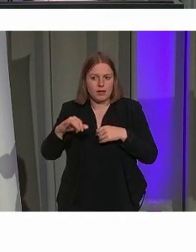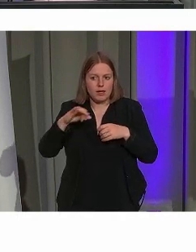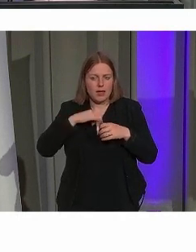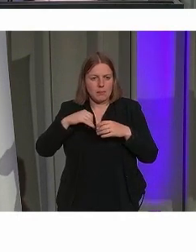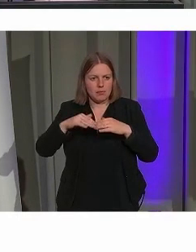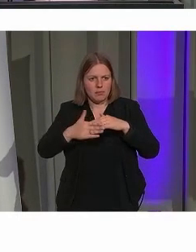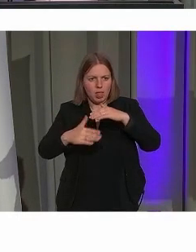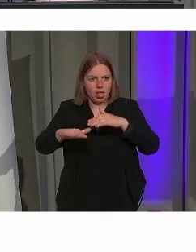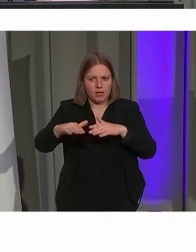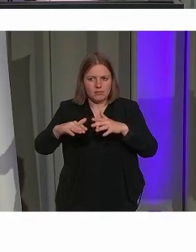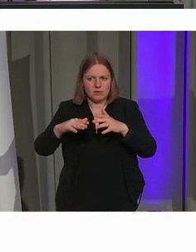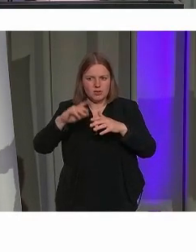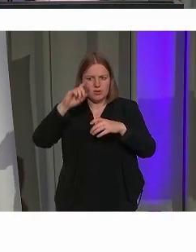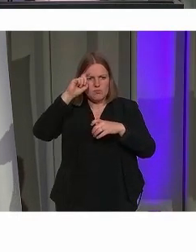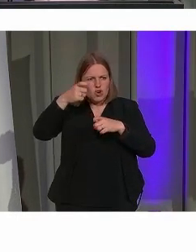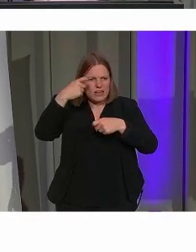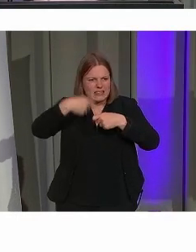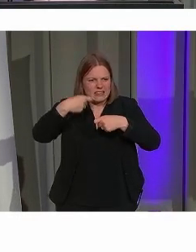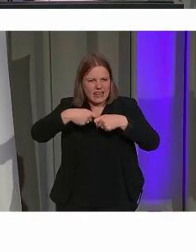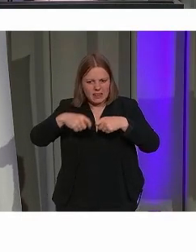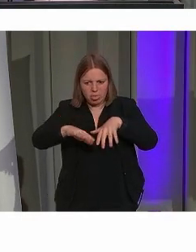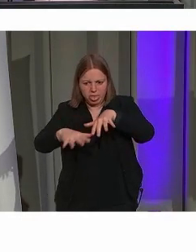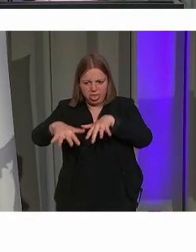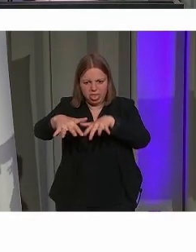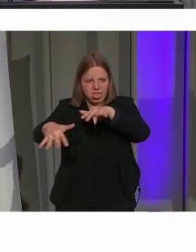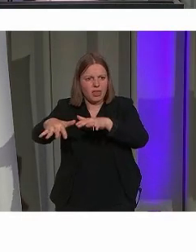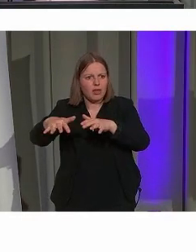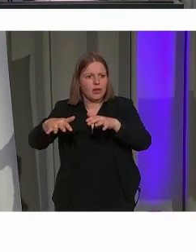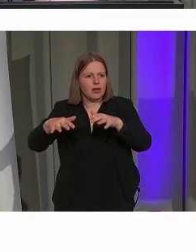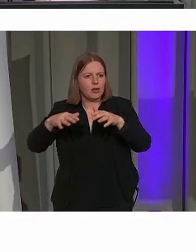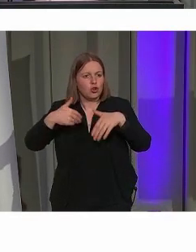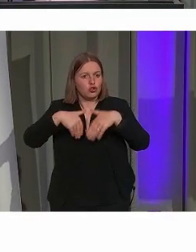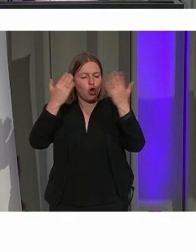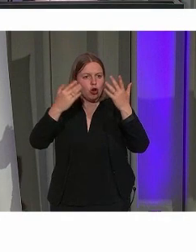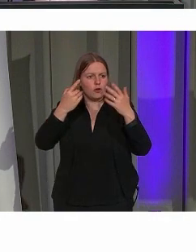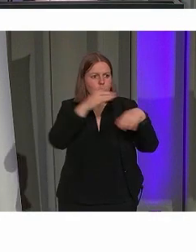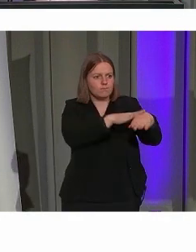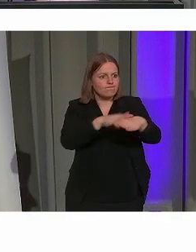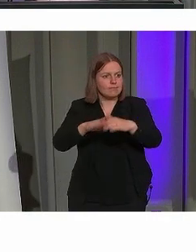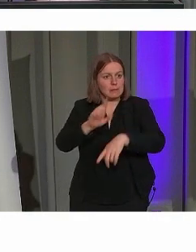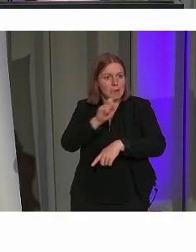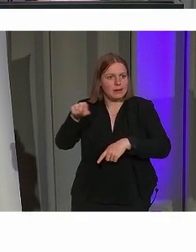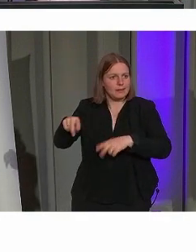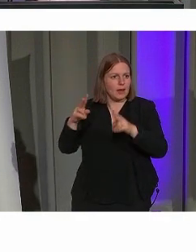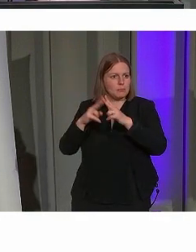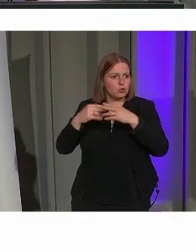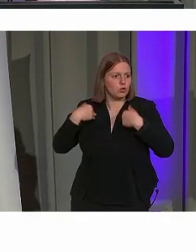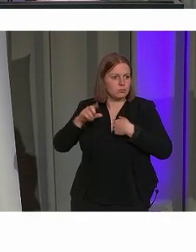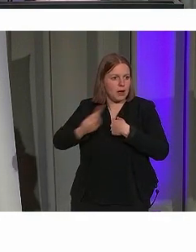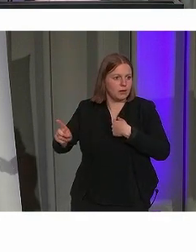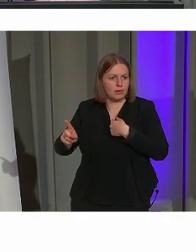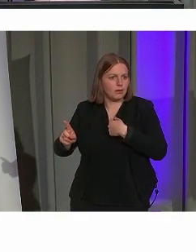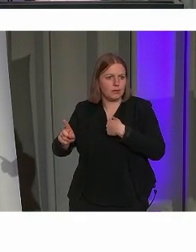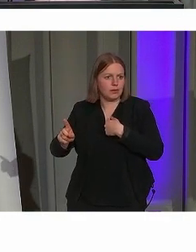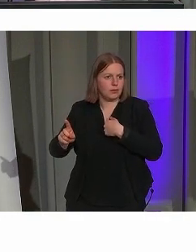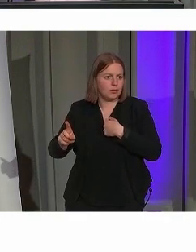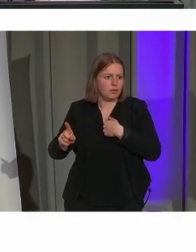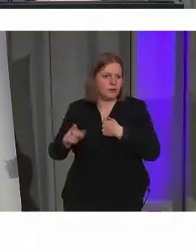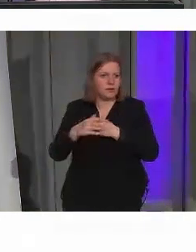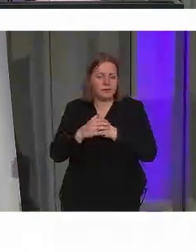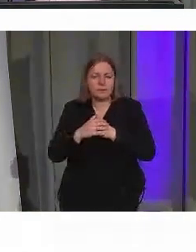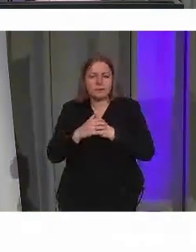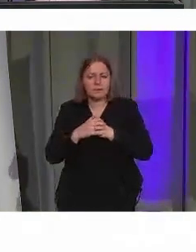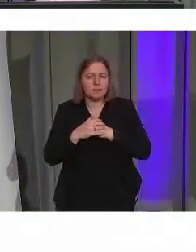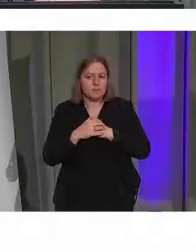pavement, not for use, only to identify the route. Even if it's